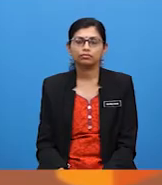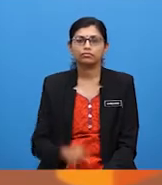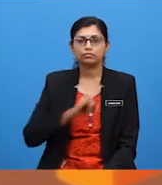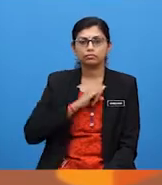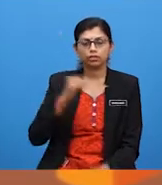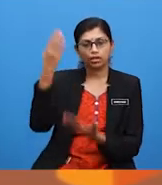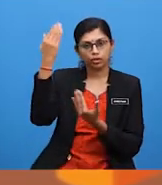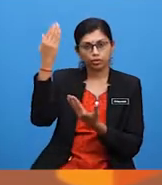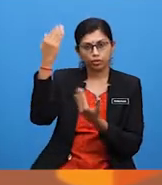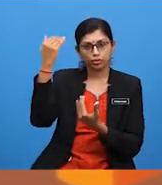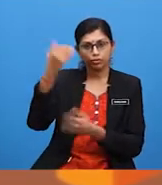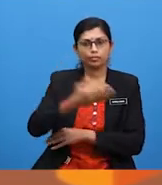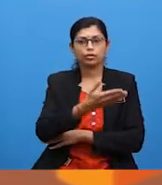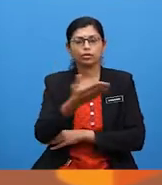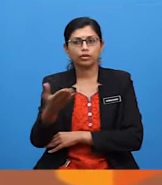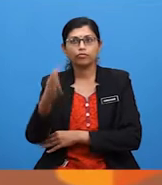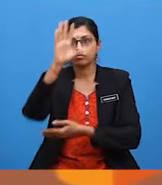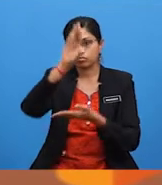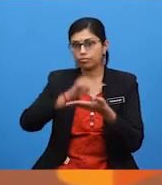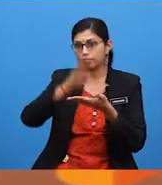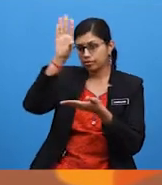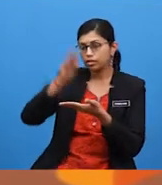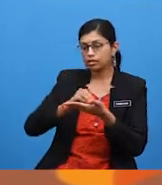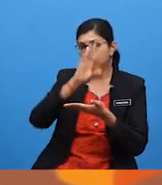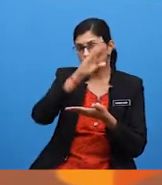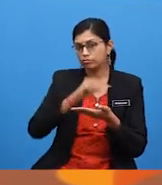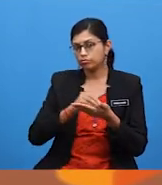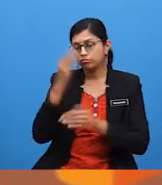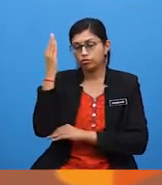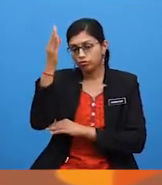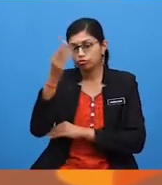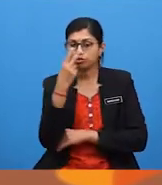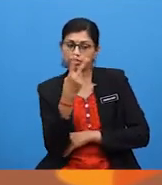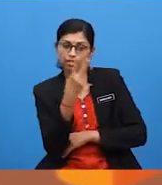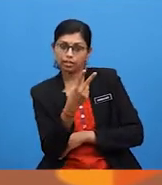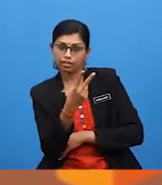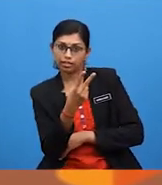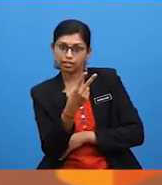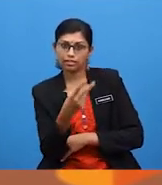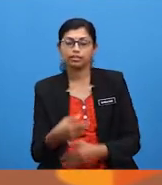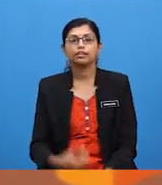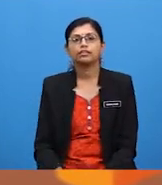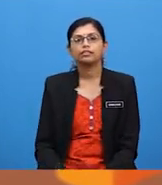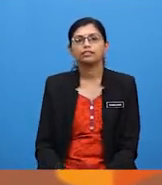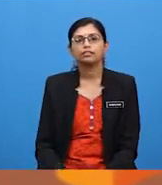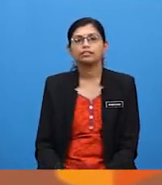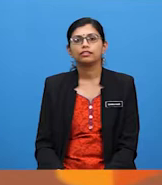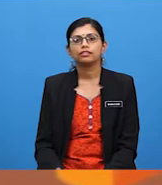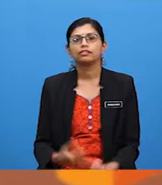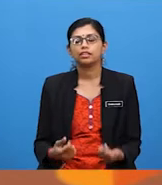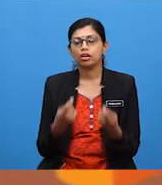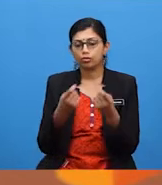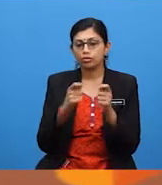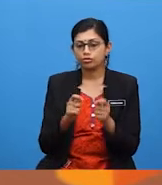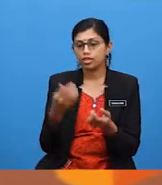I hope you have copied them for your future reference. Let's try a few more